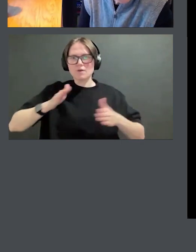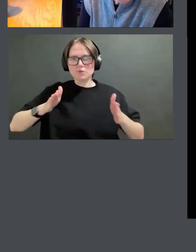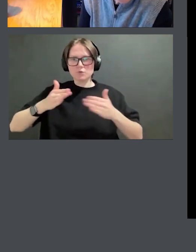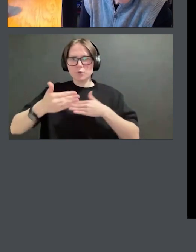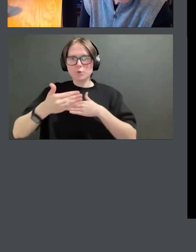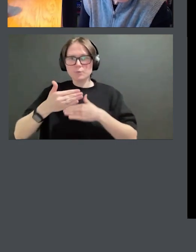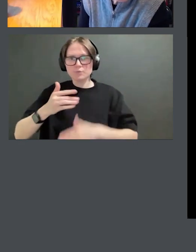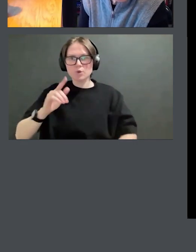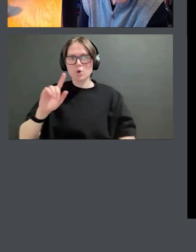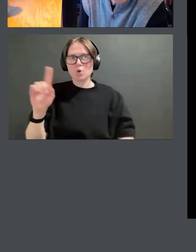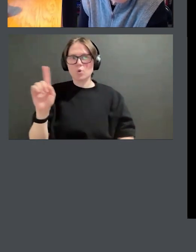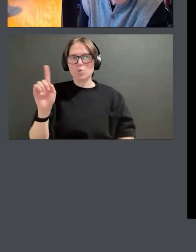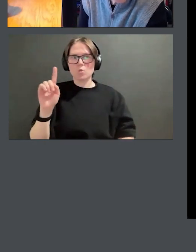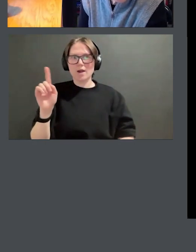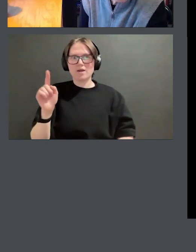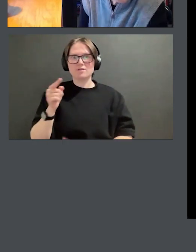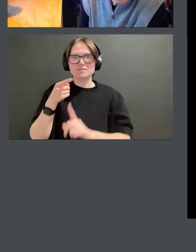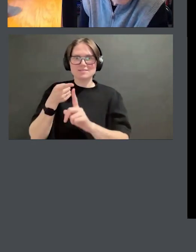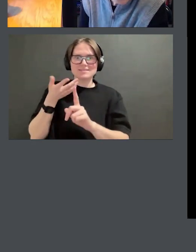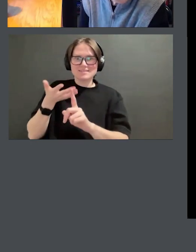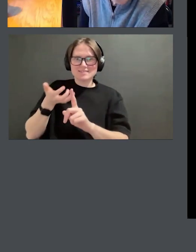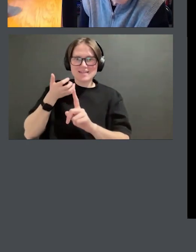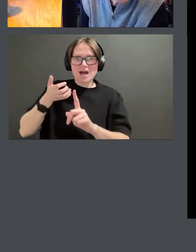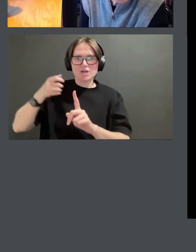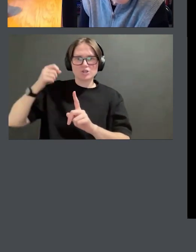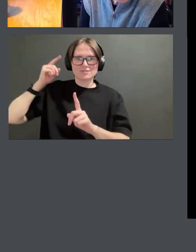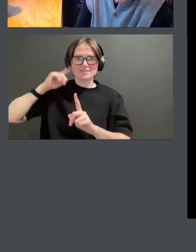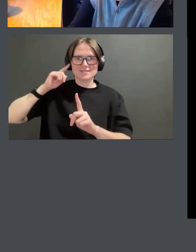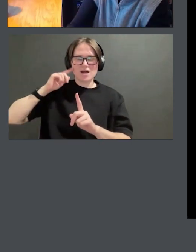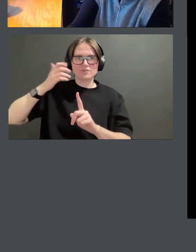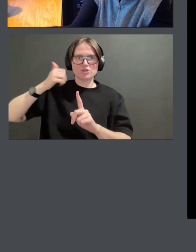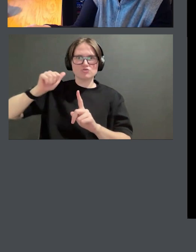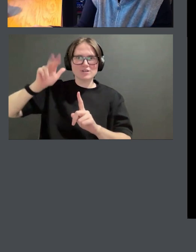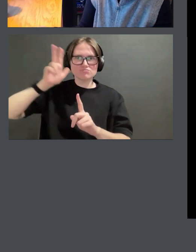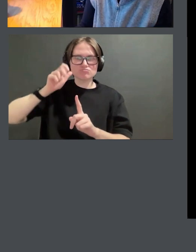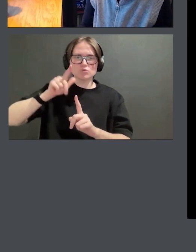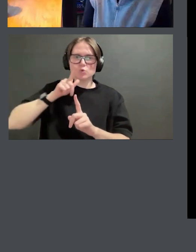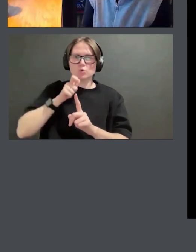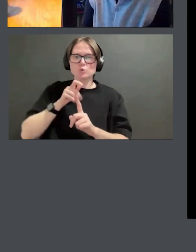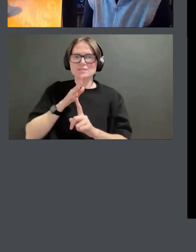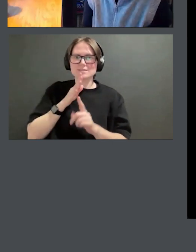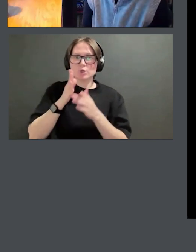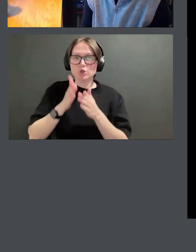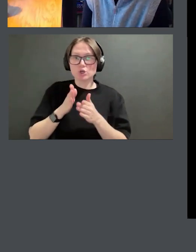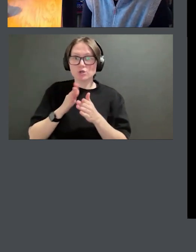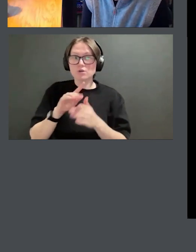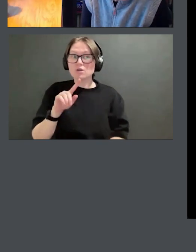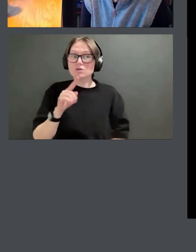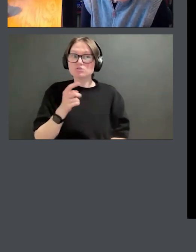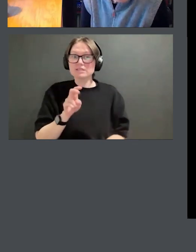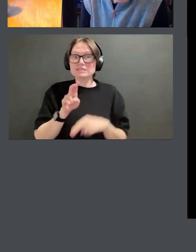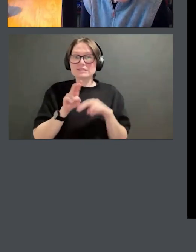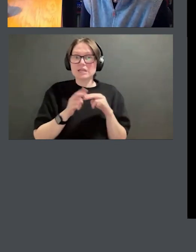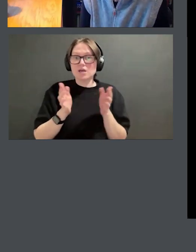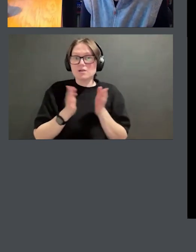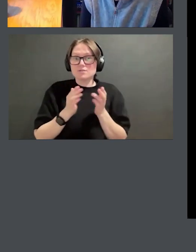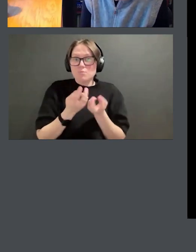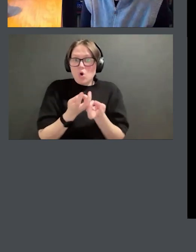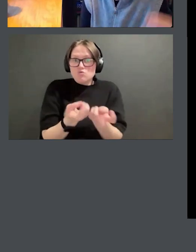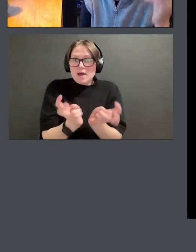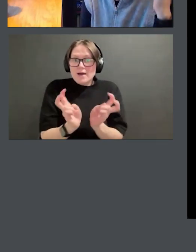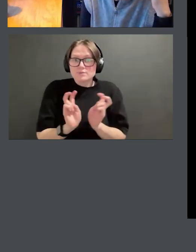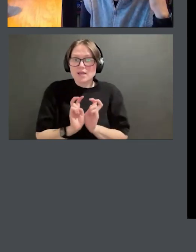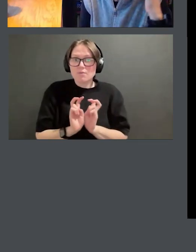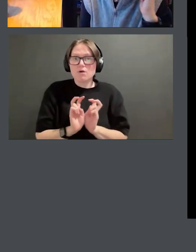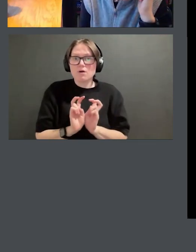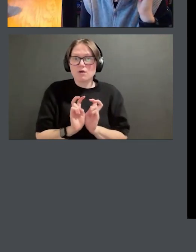desired signal, who is the speaker that we're trying to listen to. Are you just sitting at a small round table so that